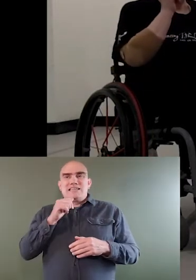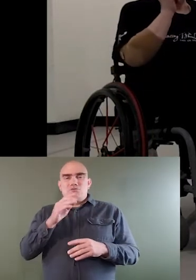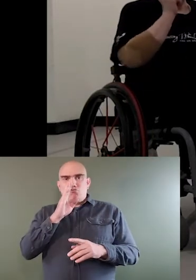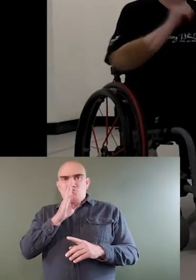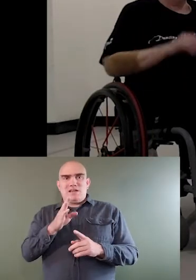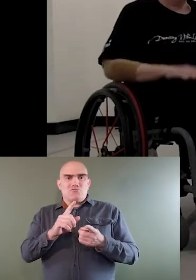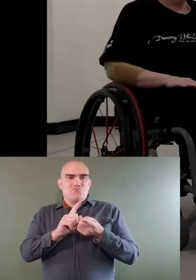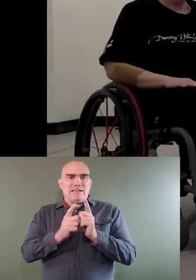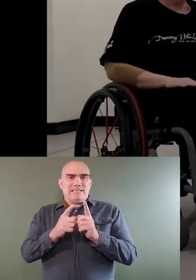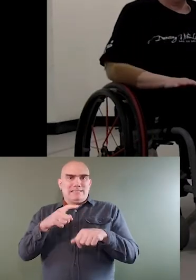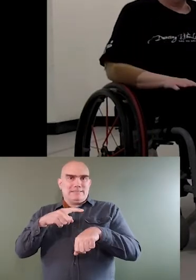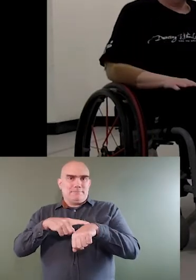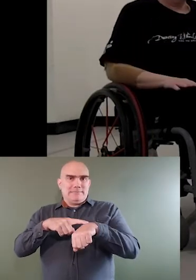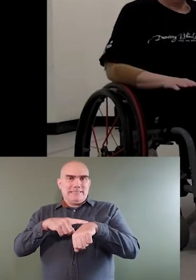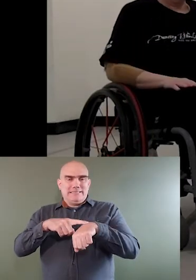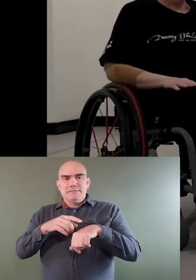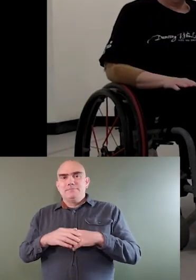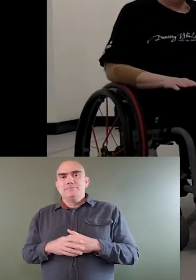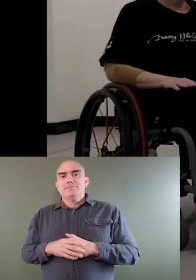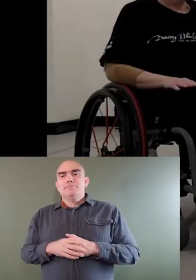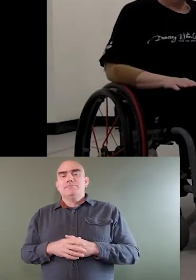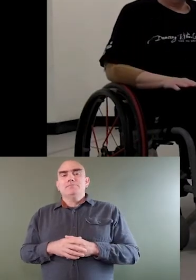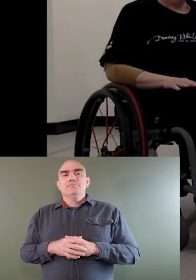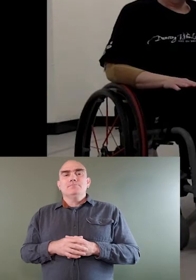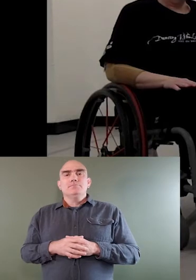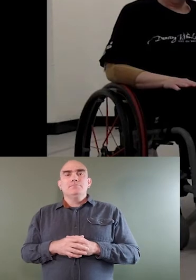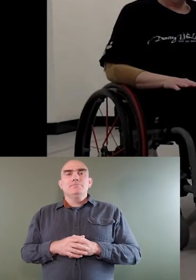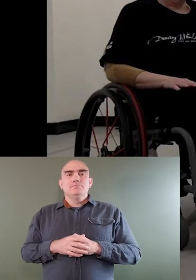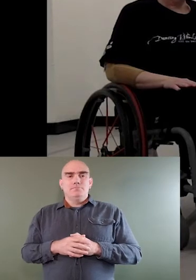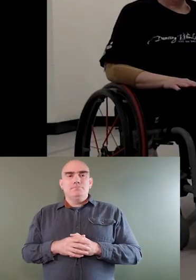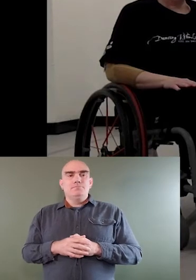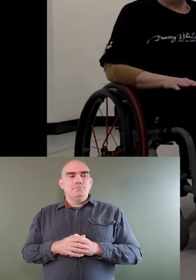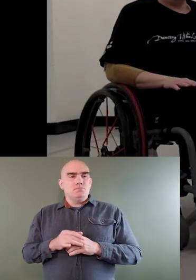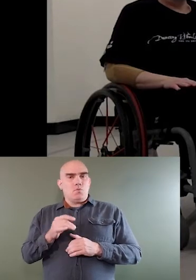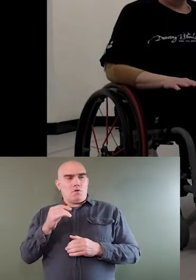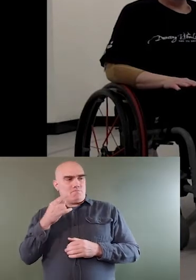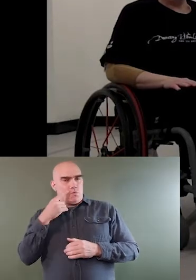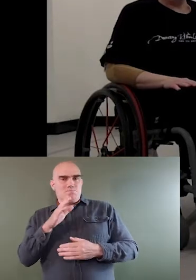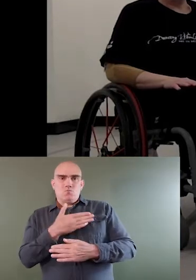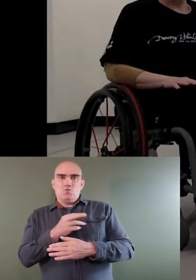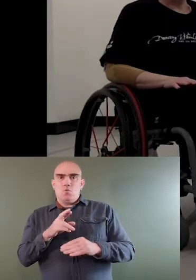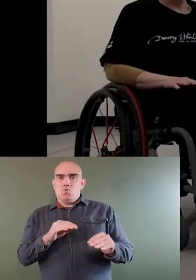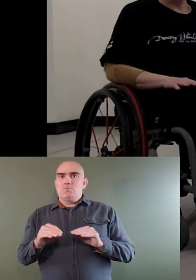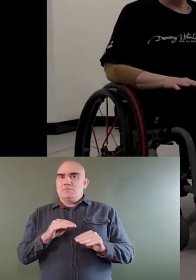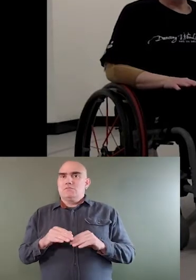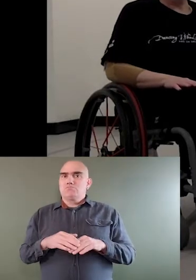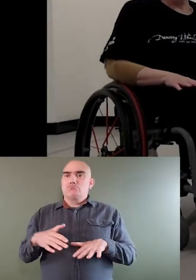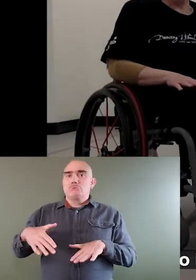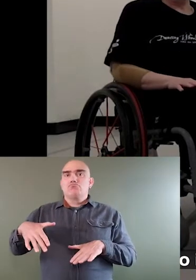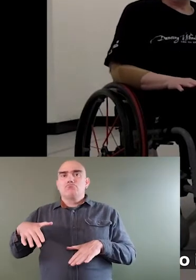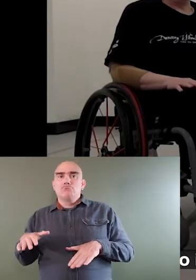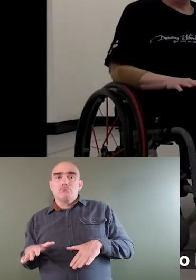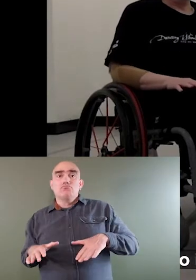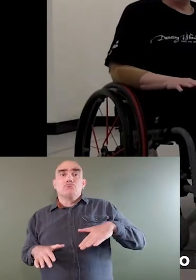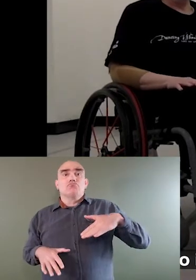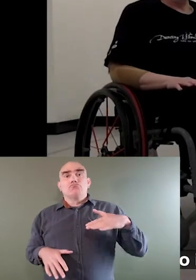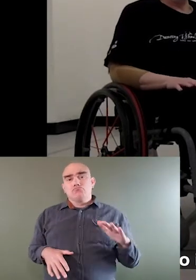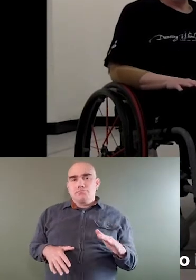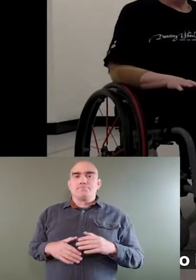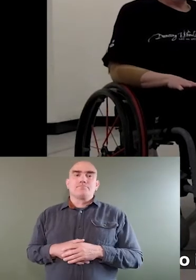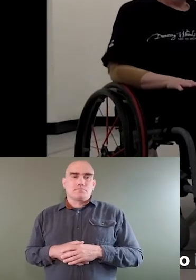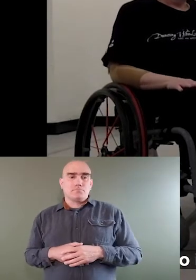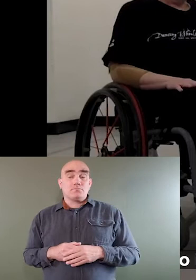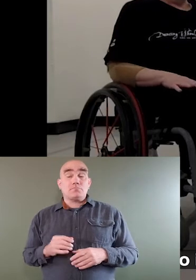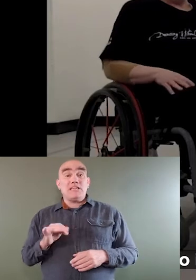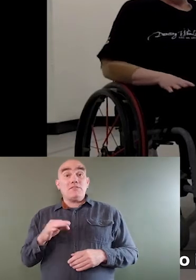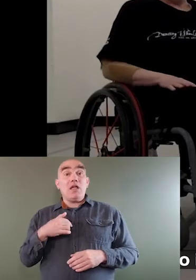to indirectly translate the timing of the music or the movement. So if I were